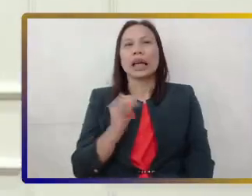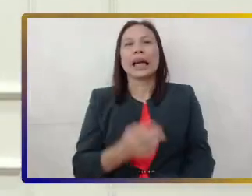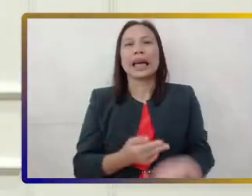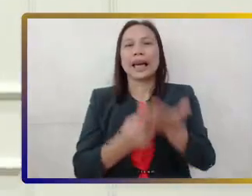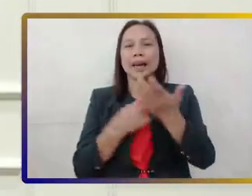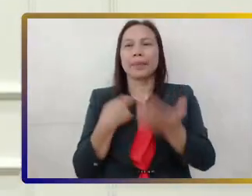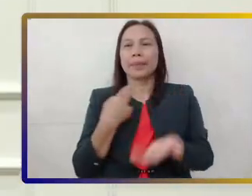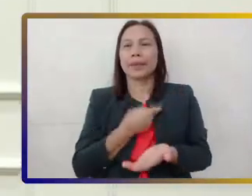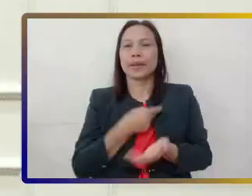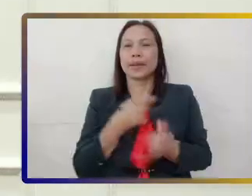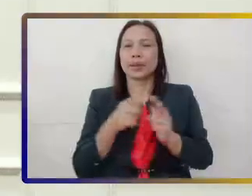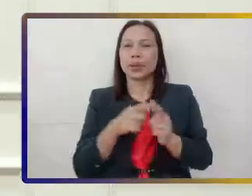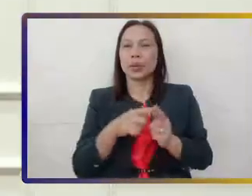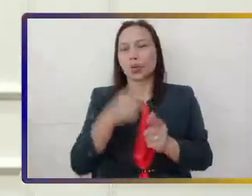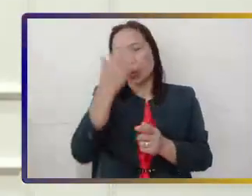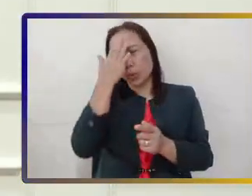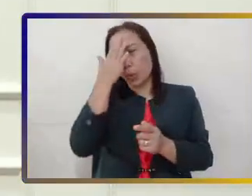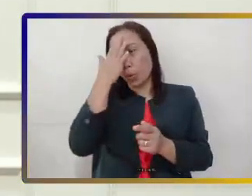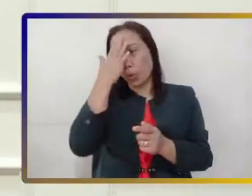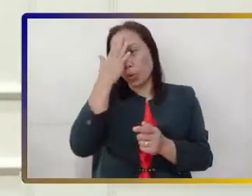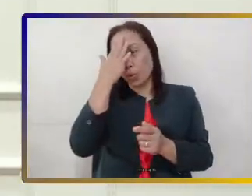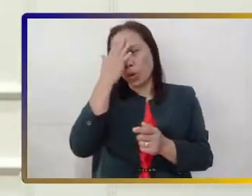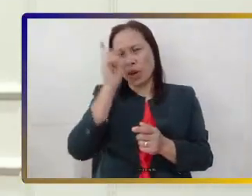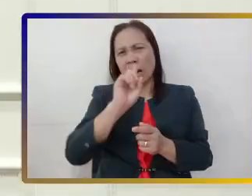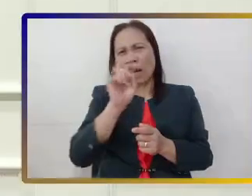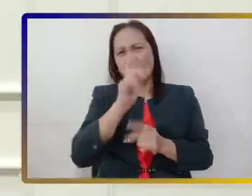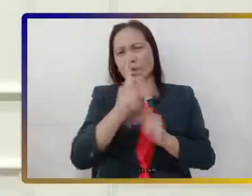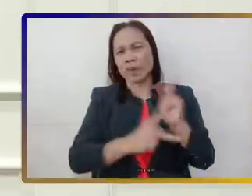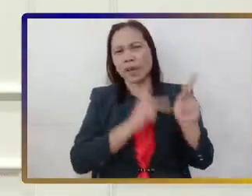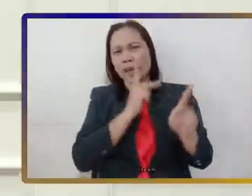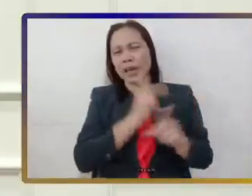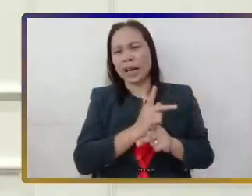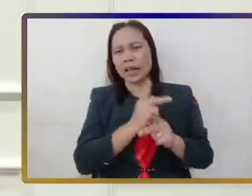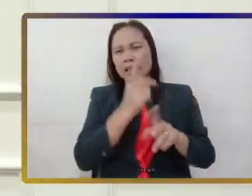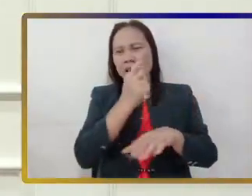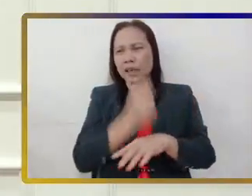if we going to determine What kind of